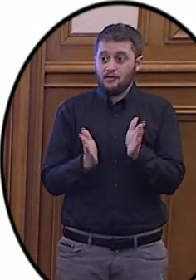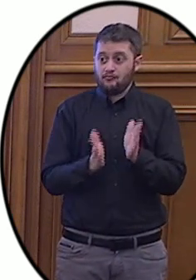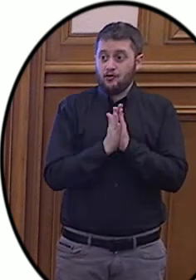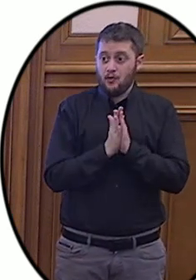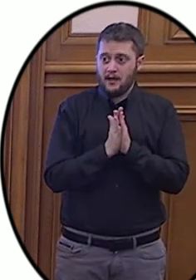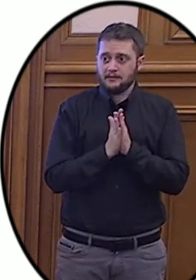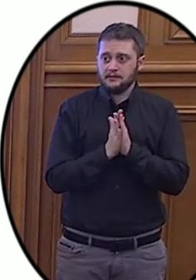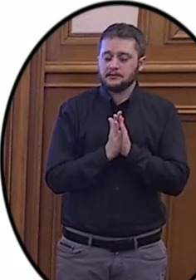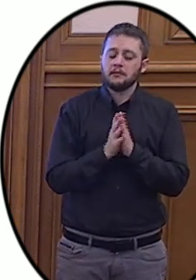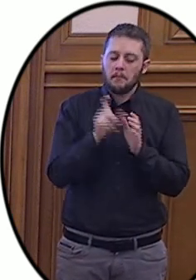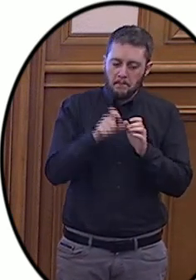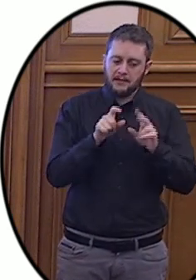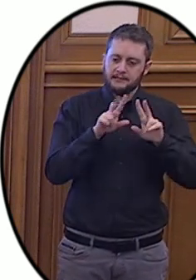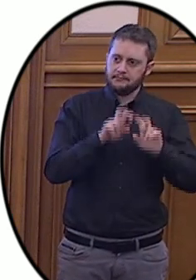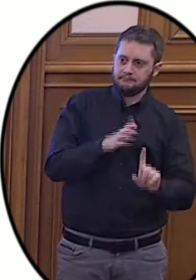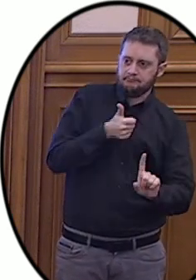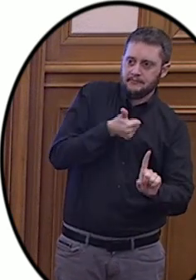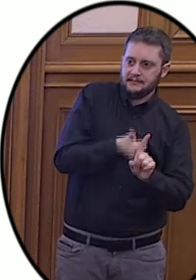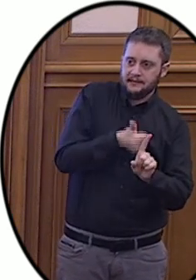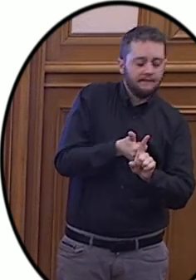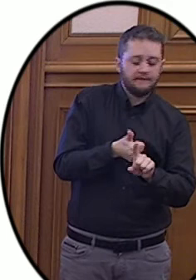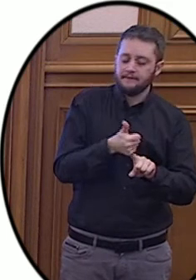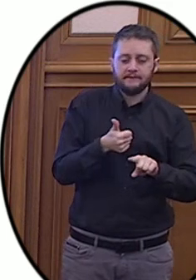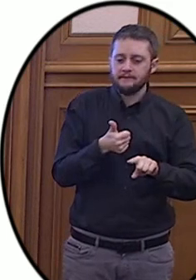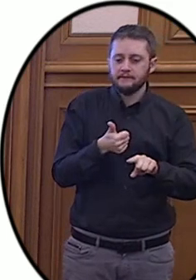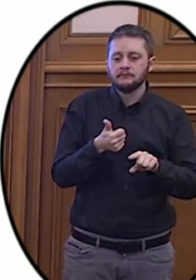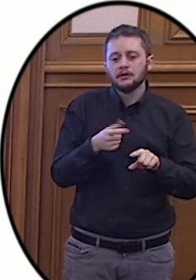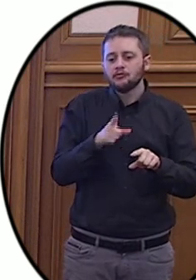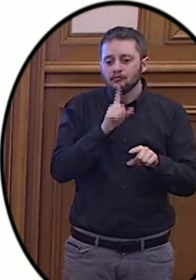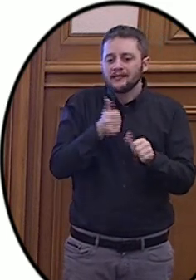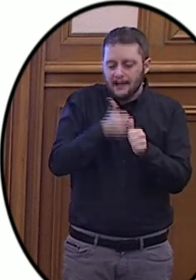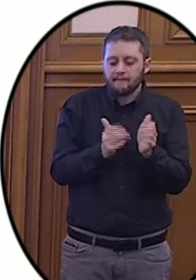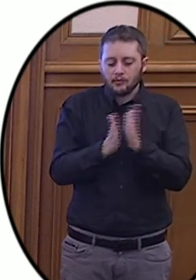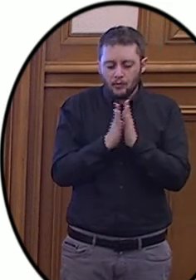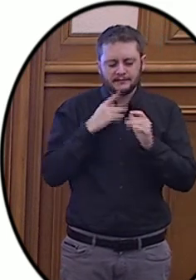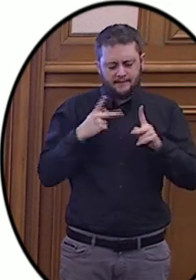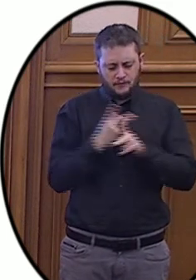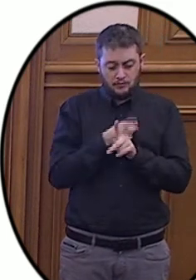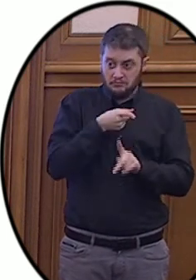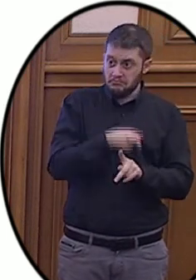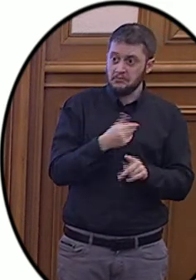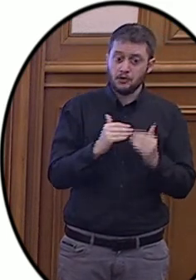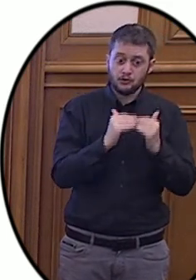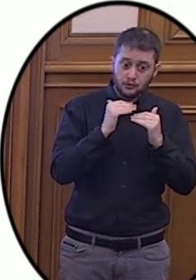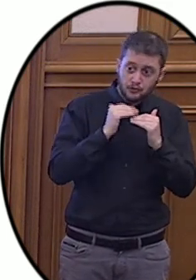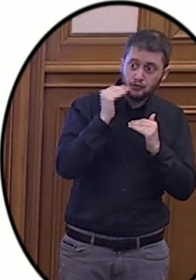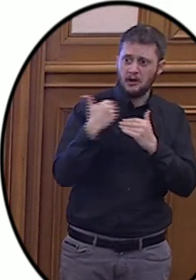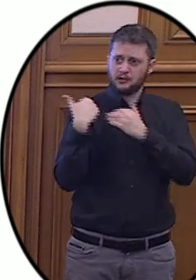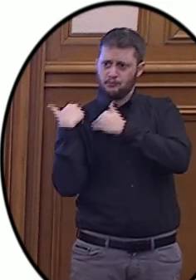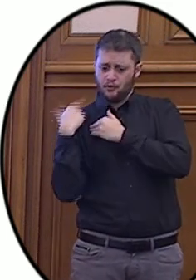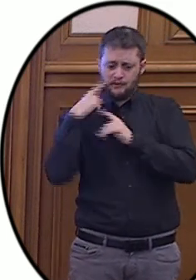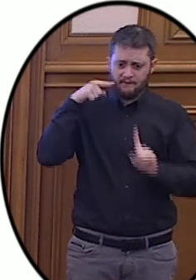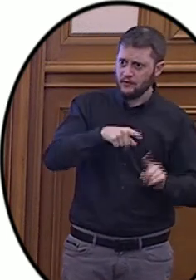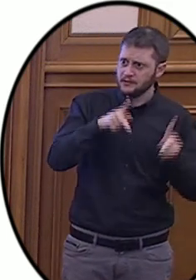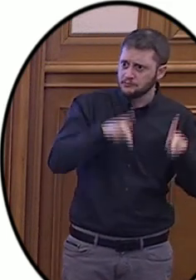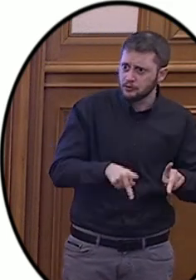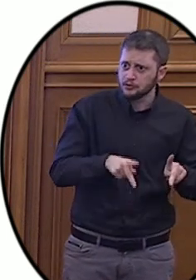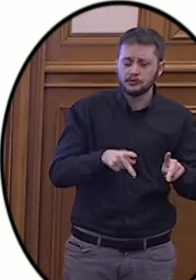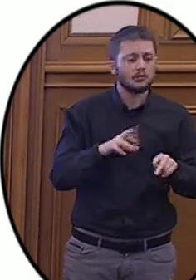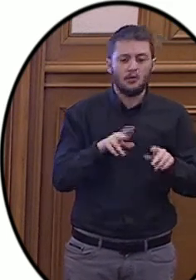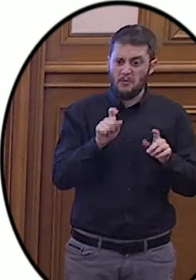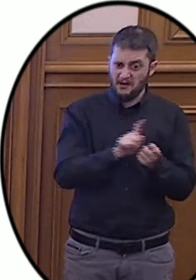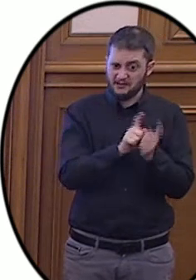a case-by-case basis to determine if there is an undue burden or fundamental alteration.